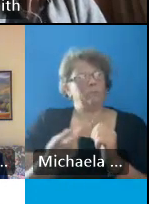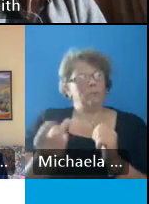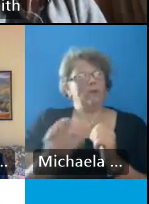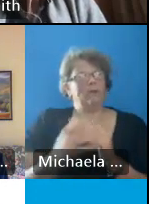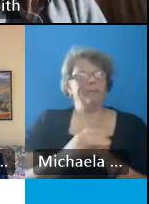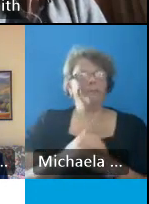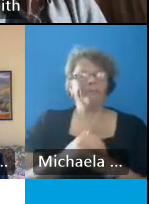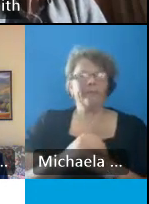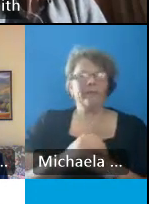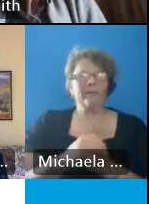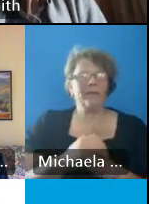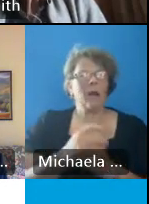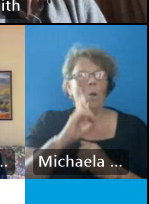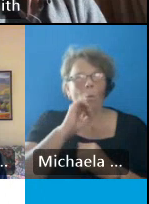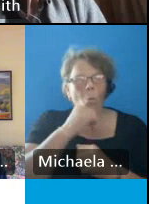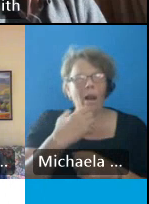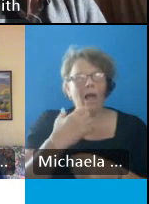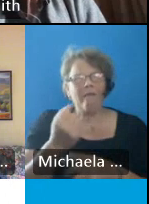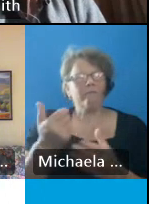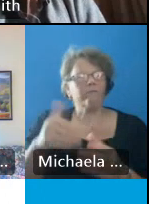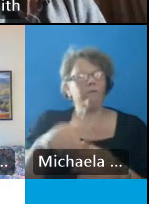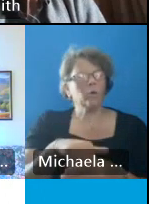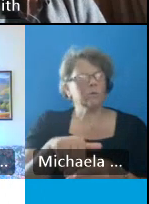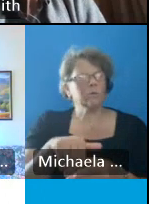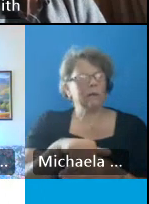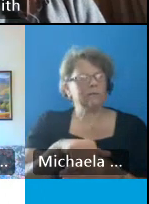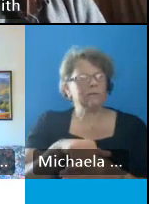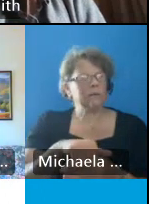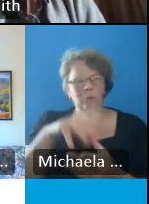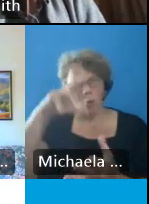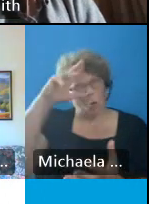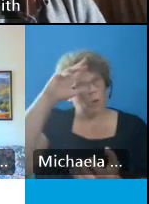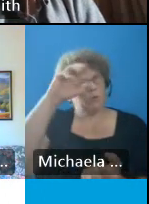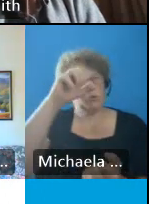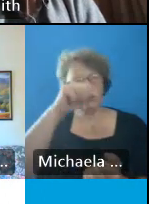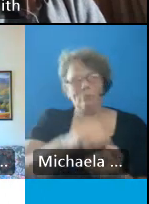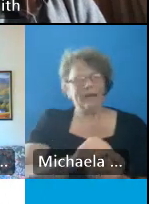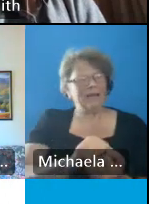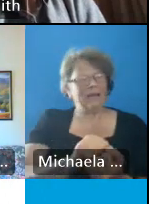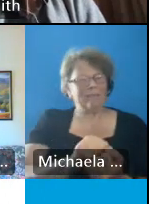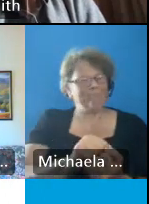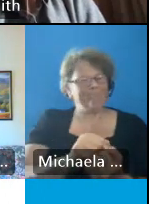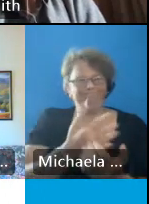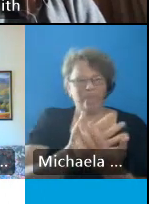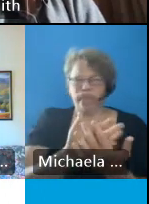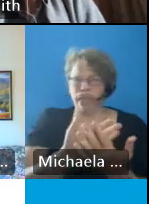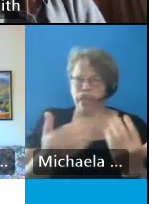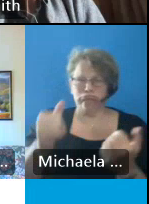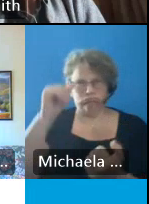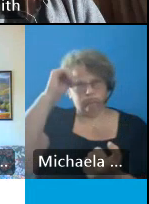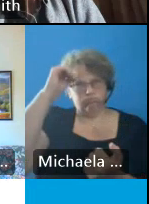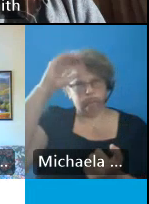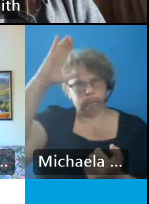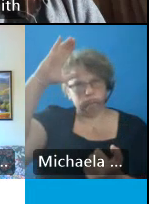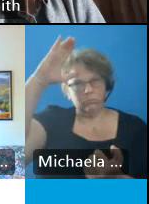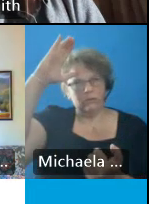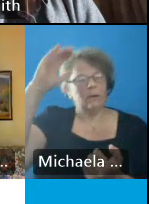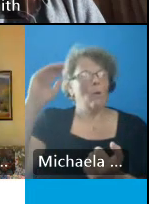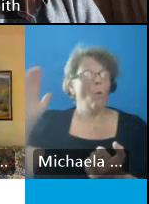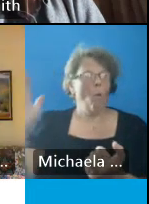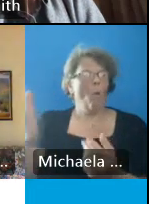bit of context, not assuming great deals of knowledge around this area. So just sort of bringing everyone up to speed